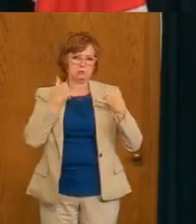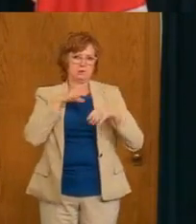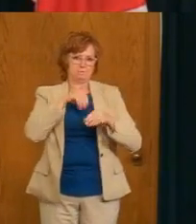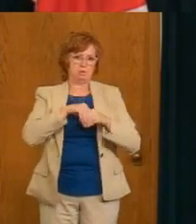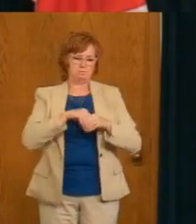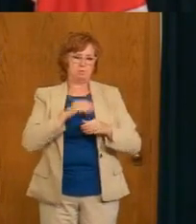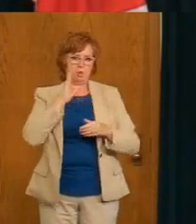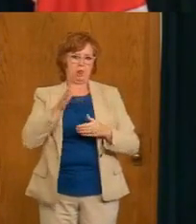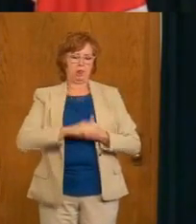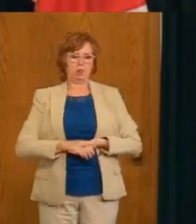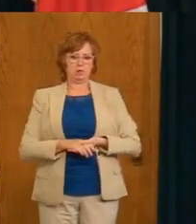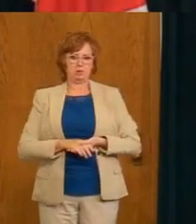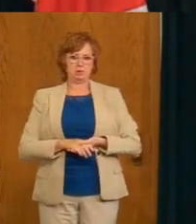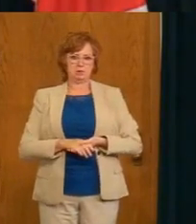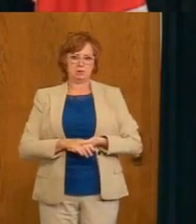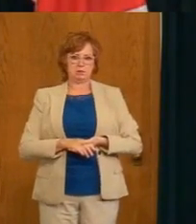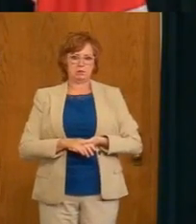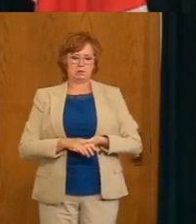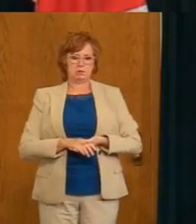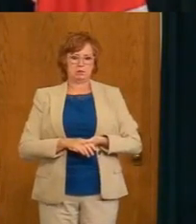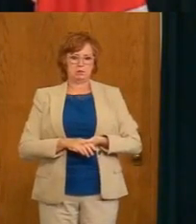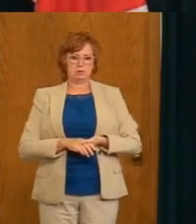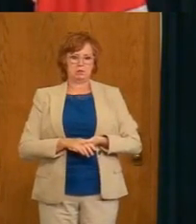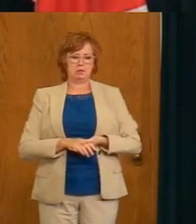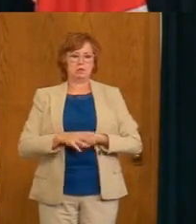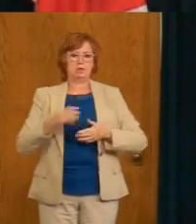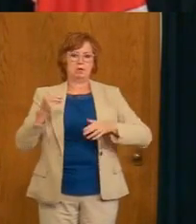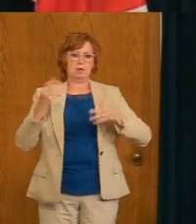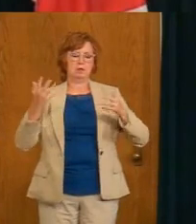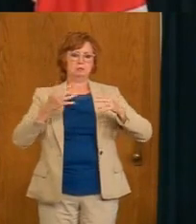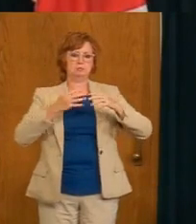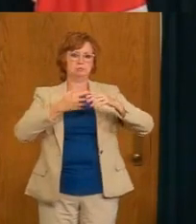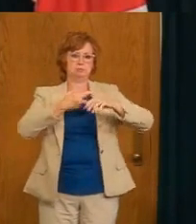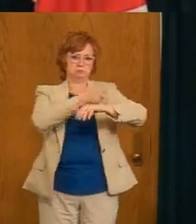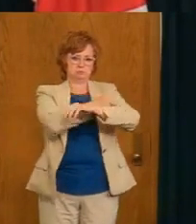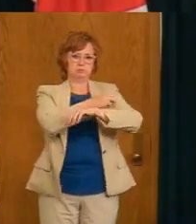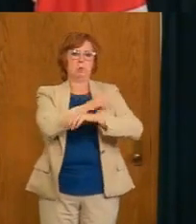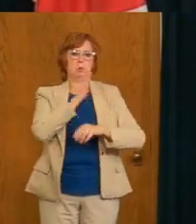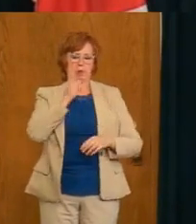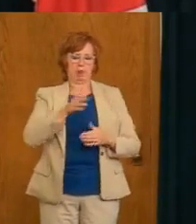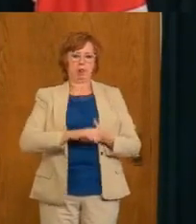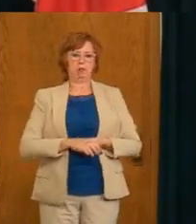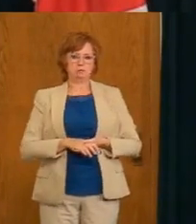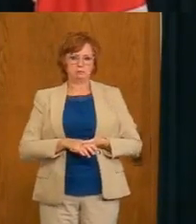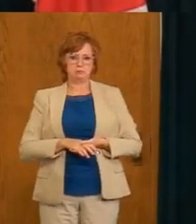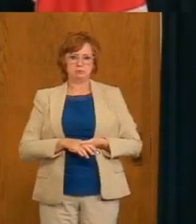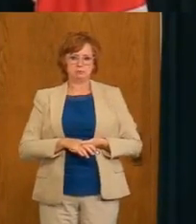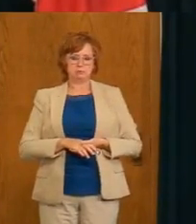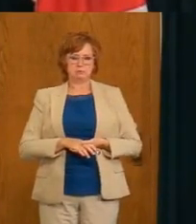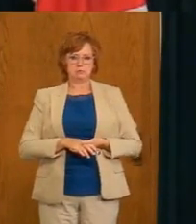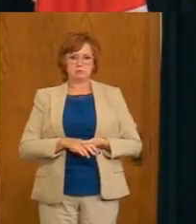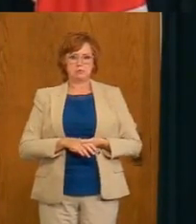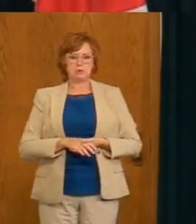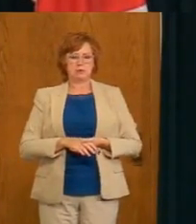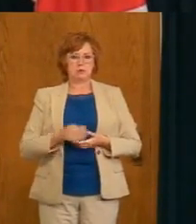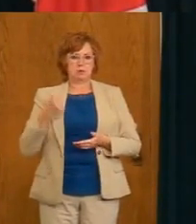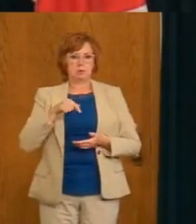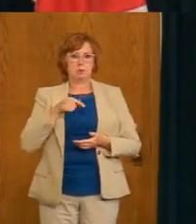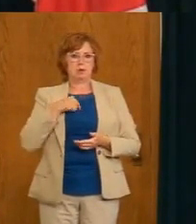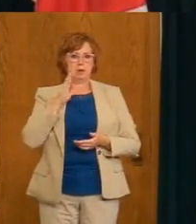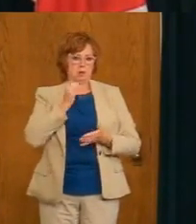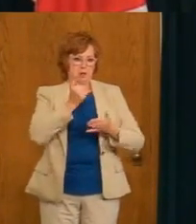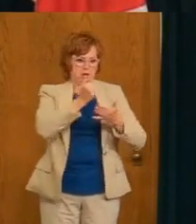12. And we already know that it's unlikely that children under 12 will be offered vaccines till much later this year or early into